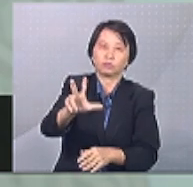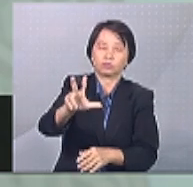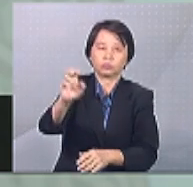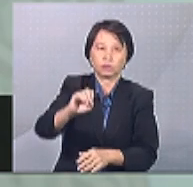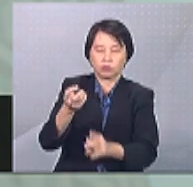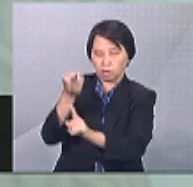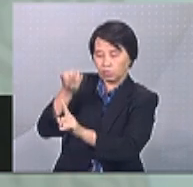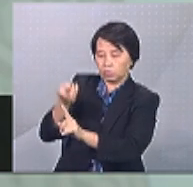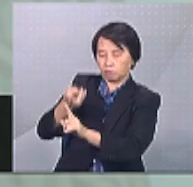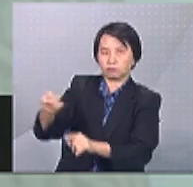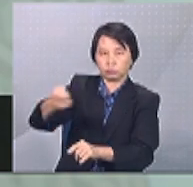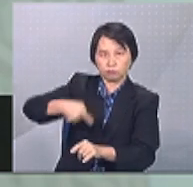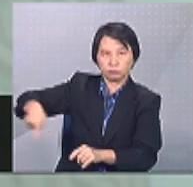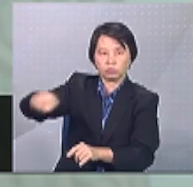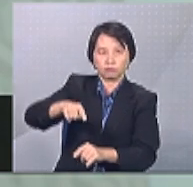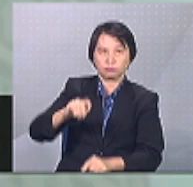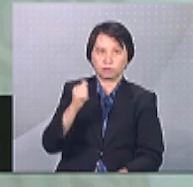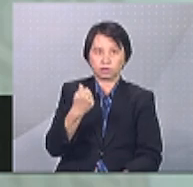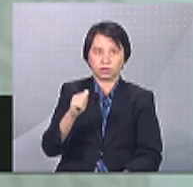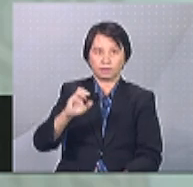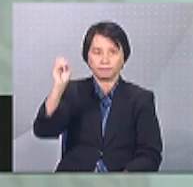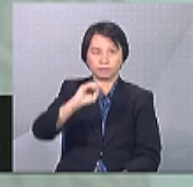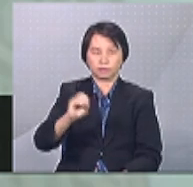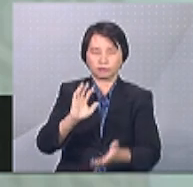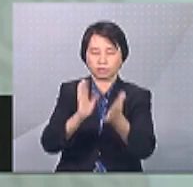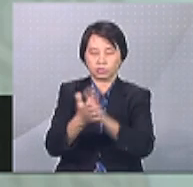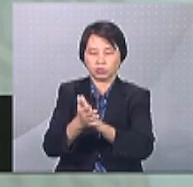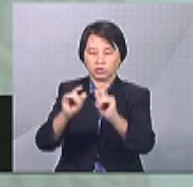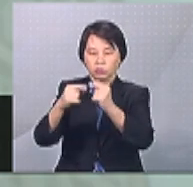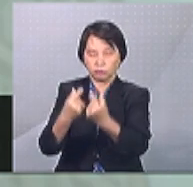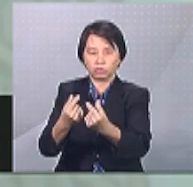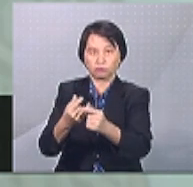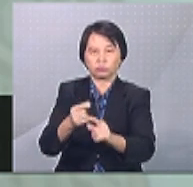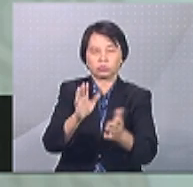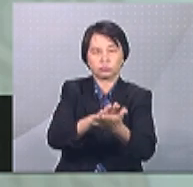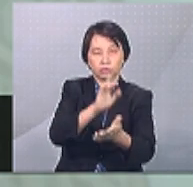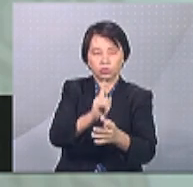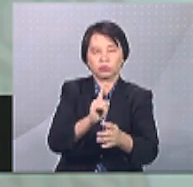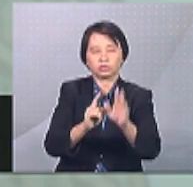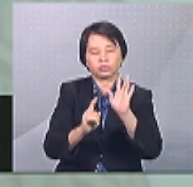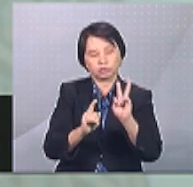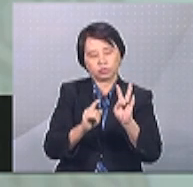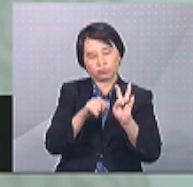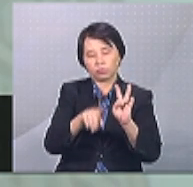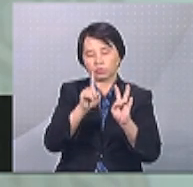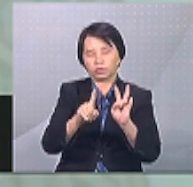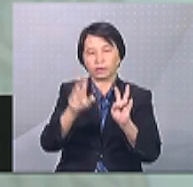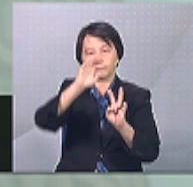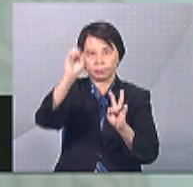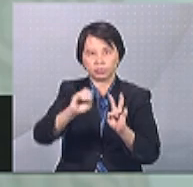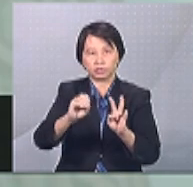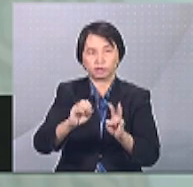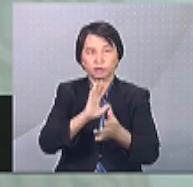group, the incidence rate is about 10%. So Tafis group so far is 7.1%. So our